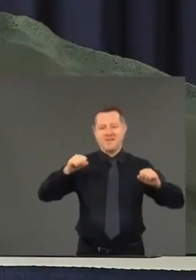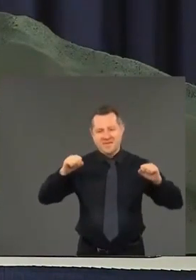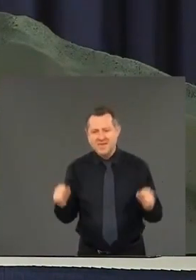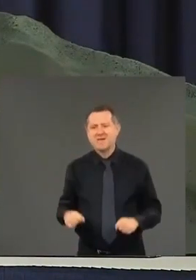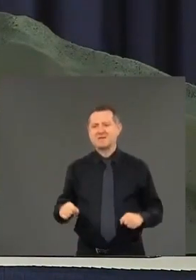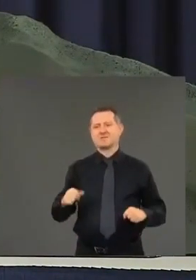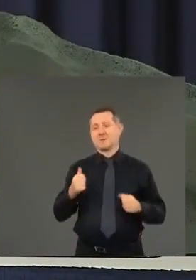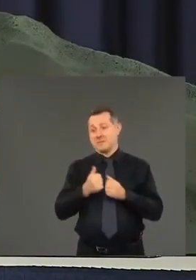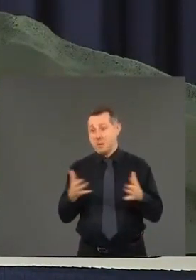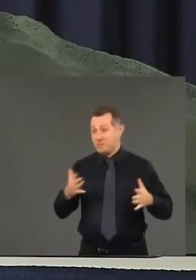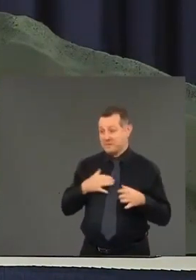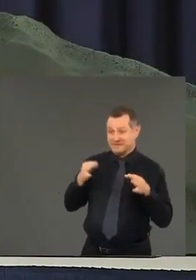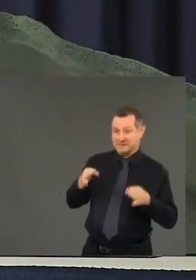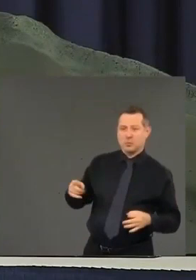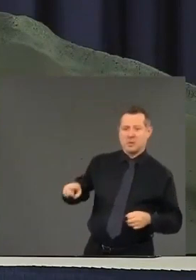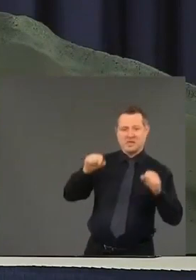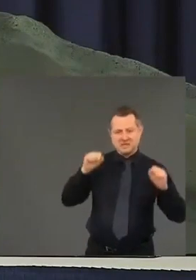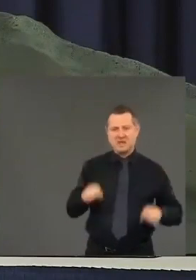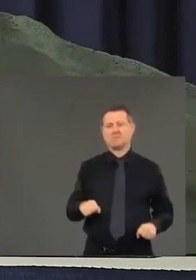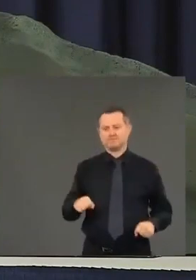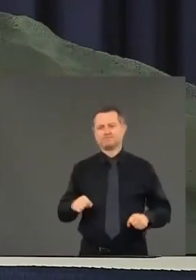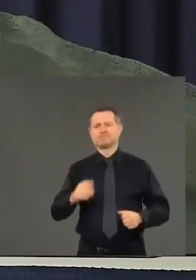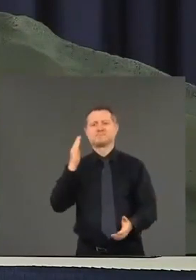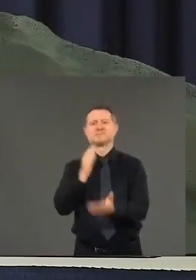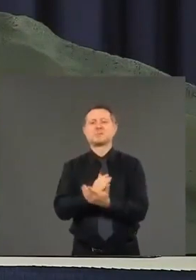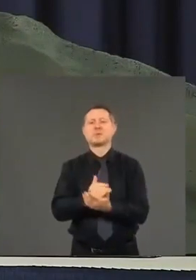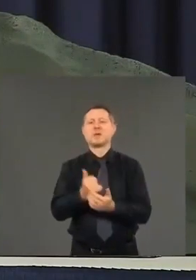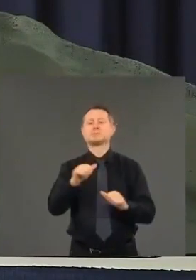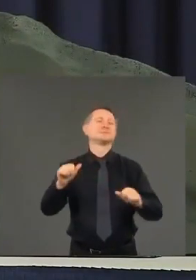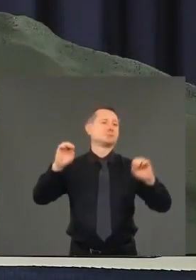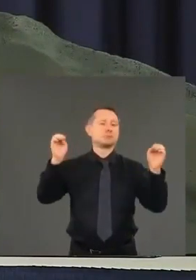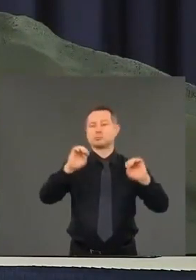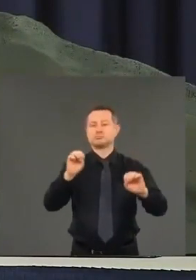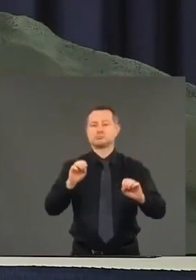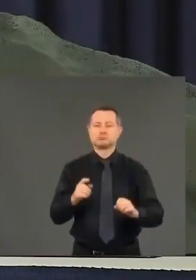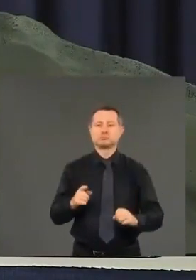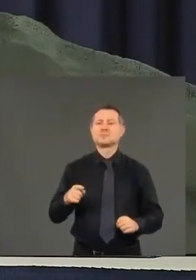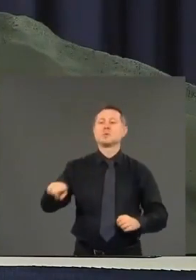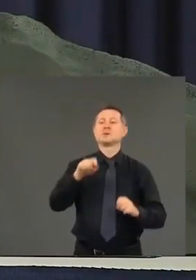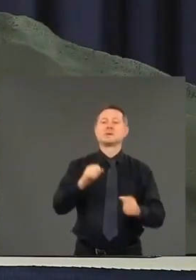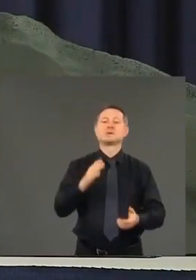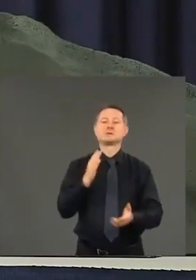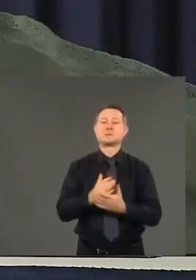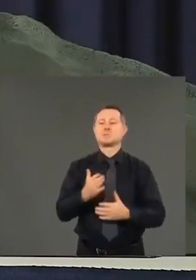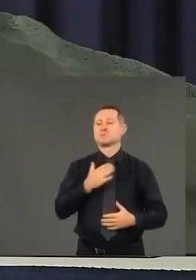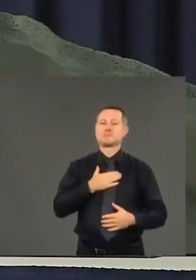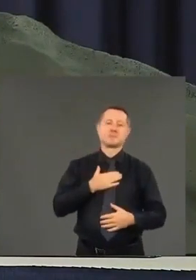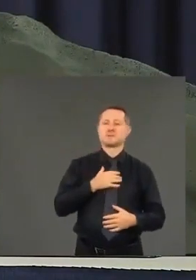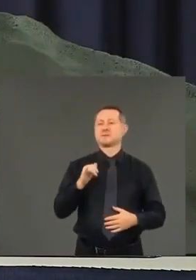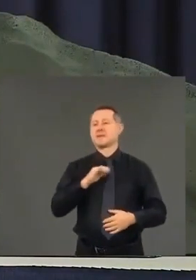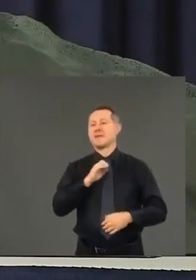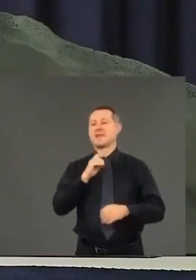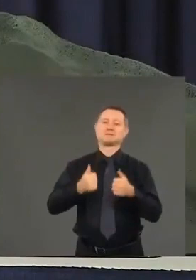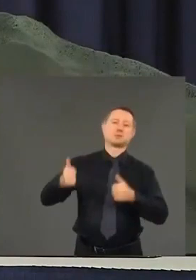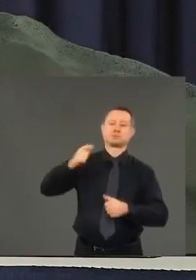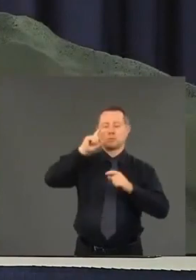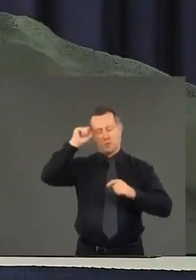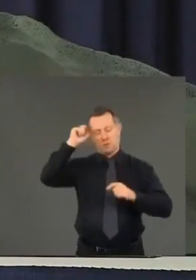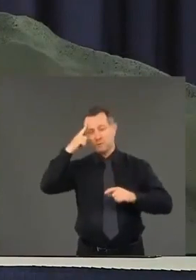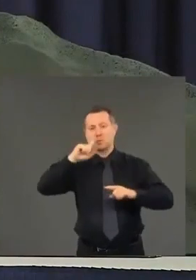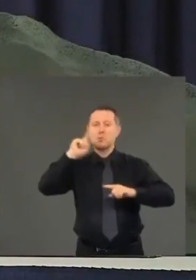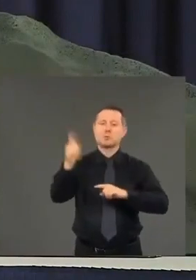unilaterally end any specific executive order. So let's say the legislature doesn't like